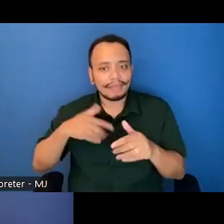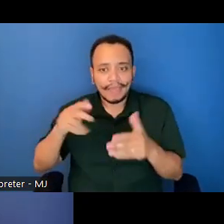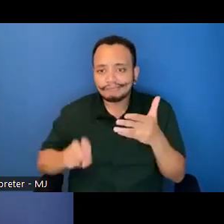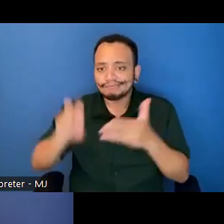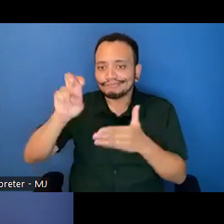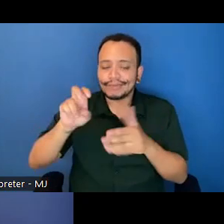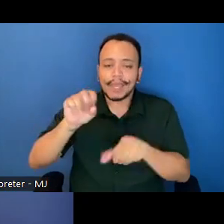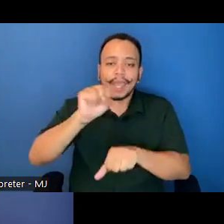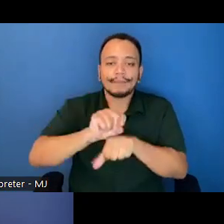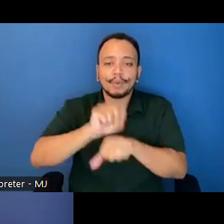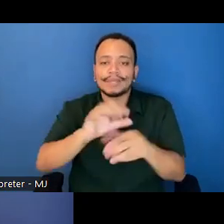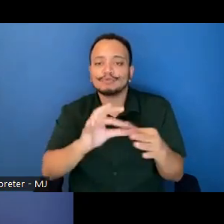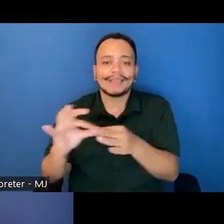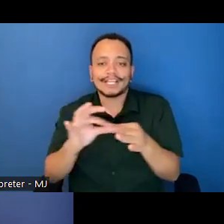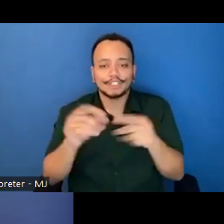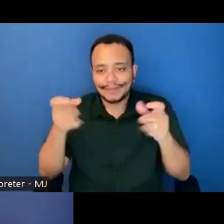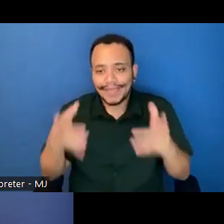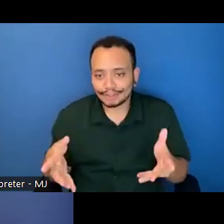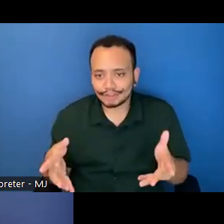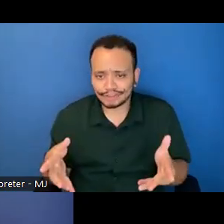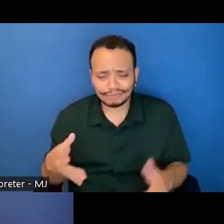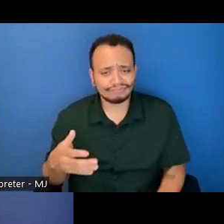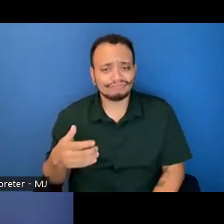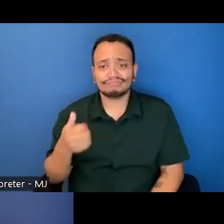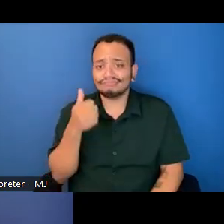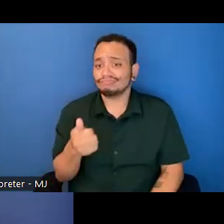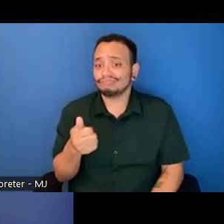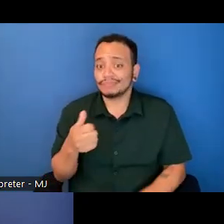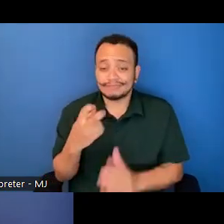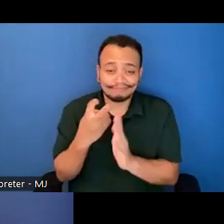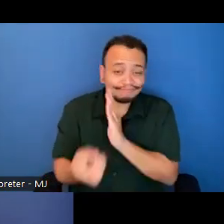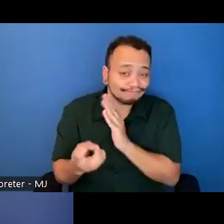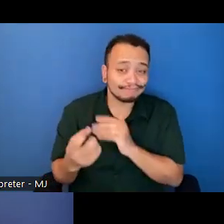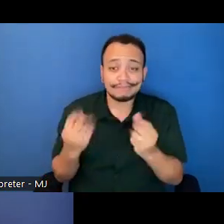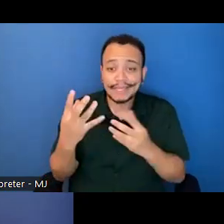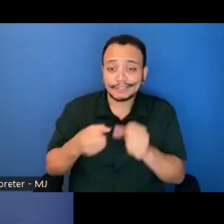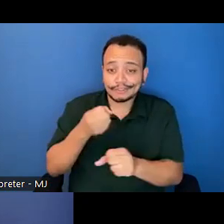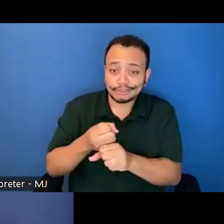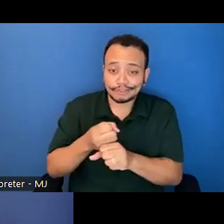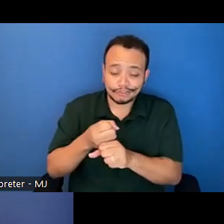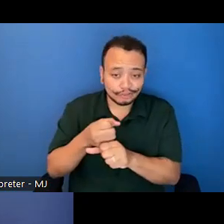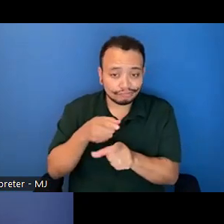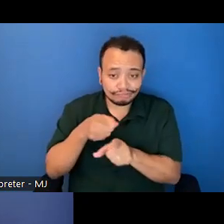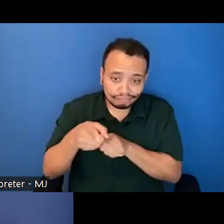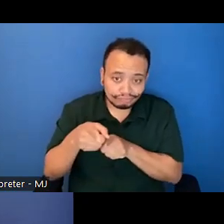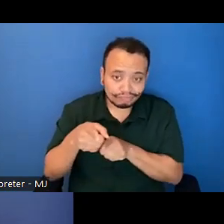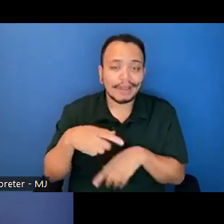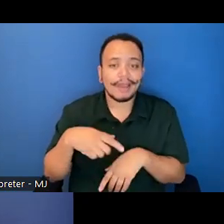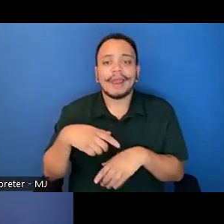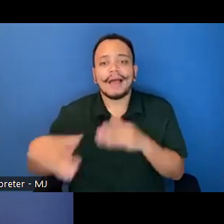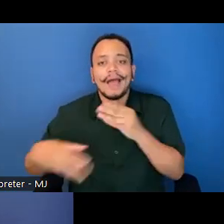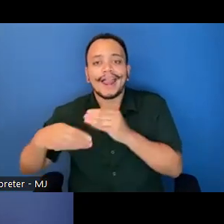Hmm. I filled that role for many, many years, as well as other duties